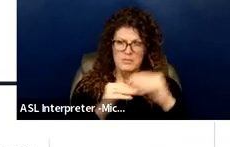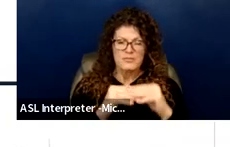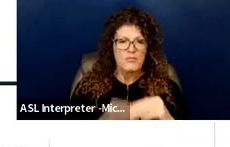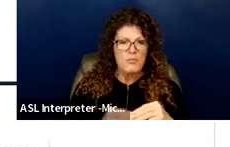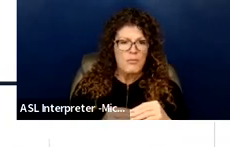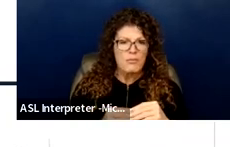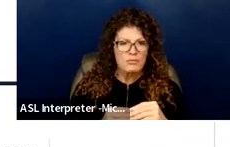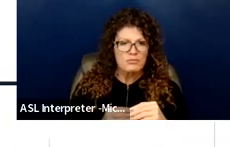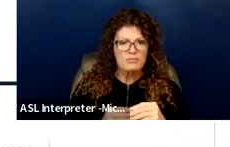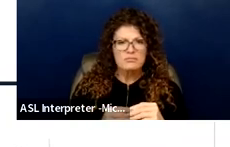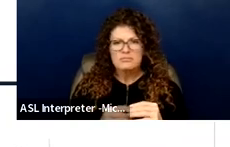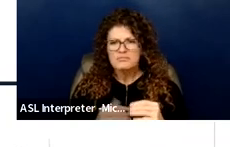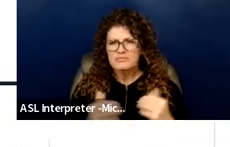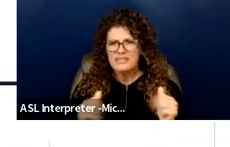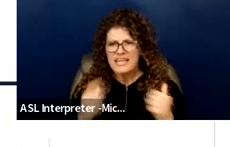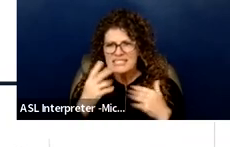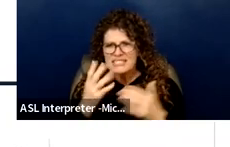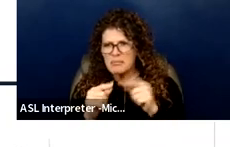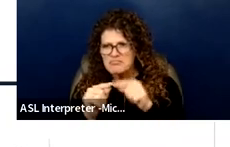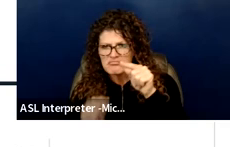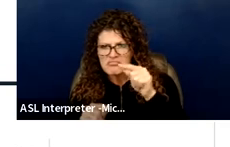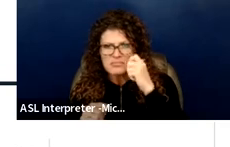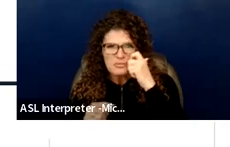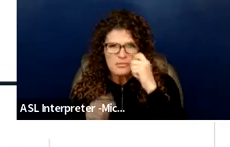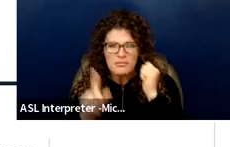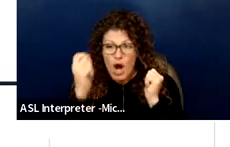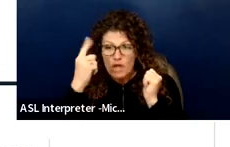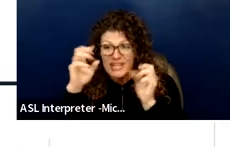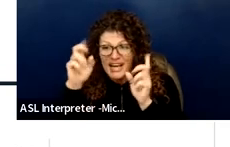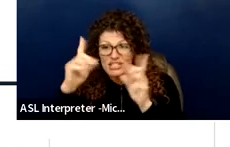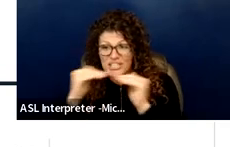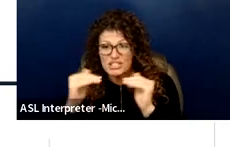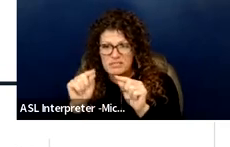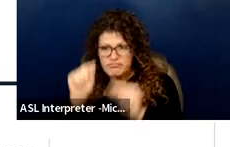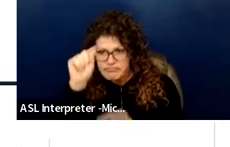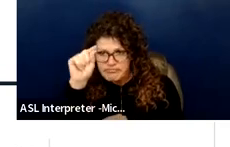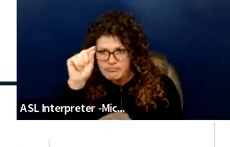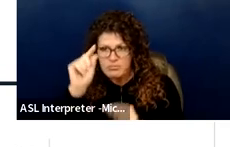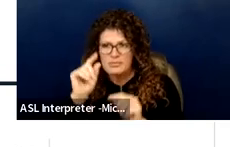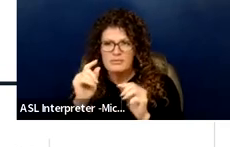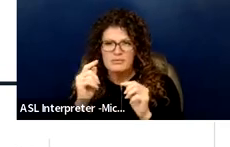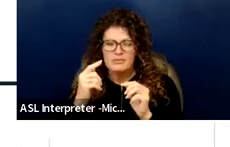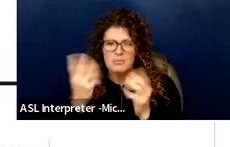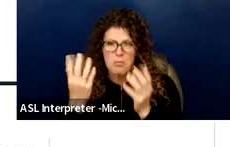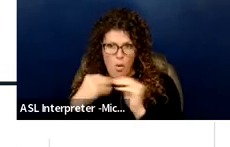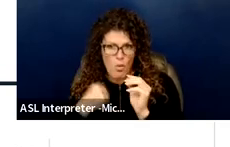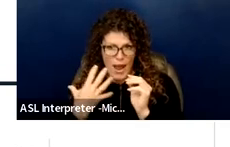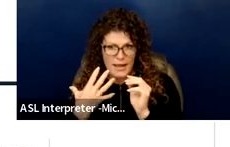There were some differences, however. You can see that understanding of education system in Boston, more white